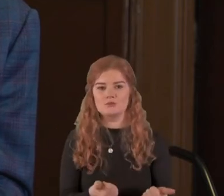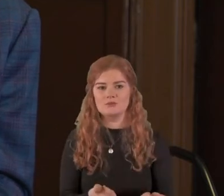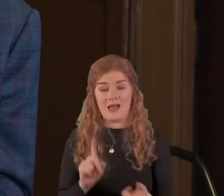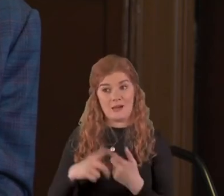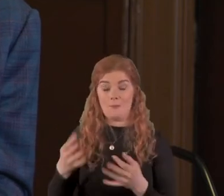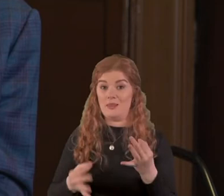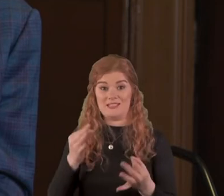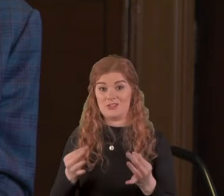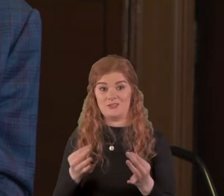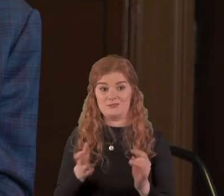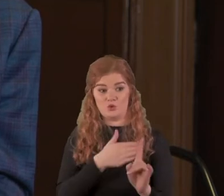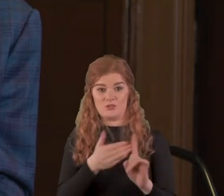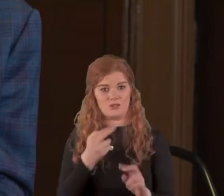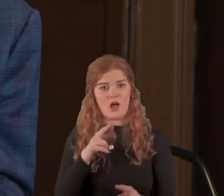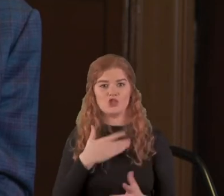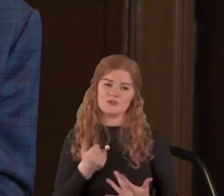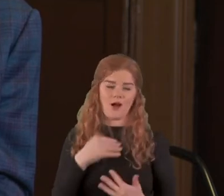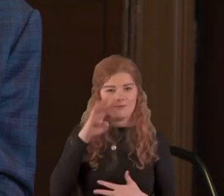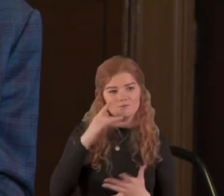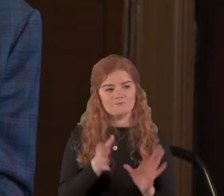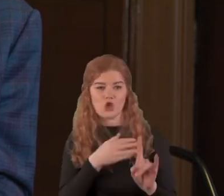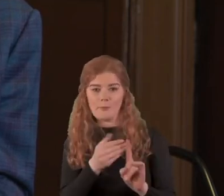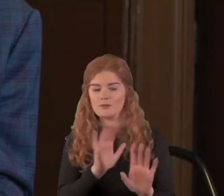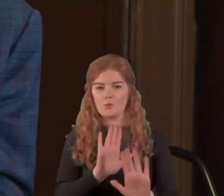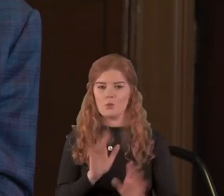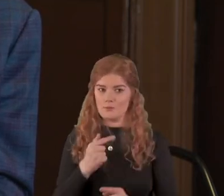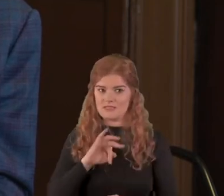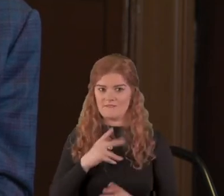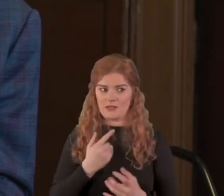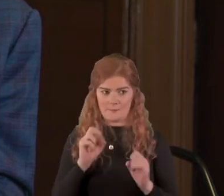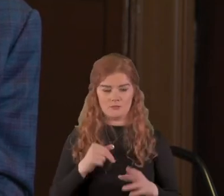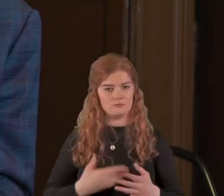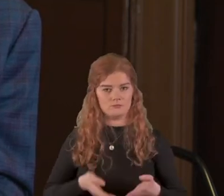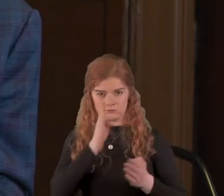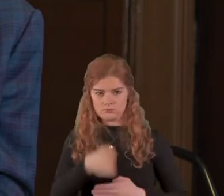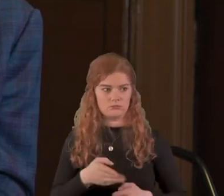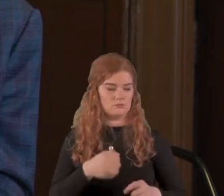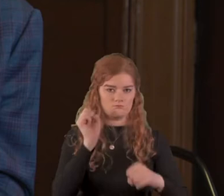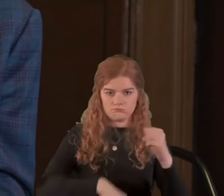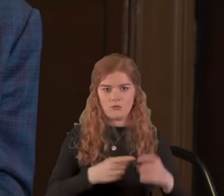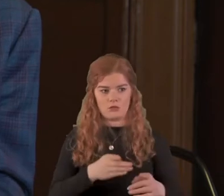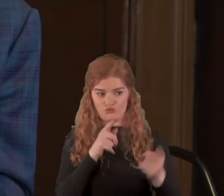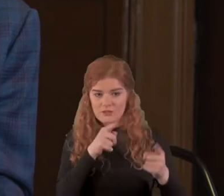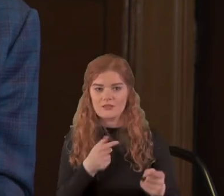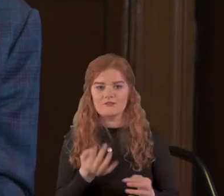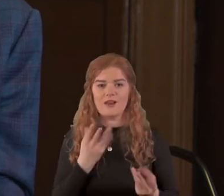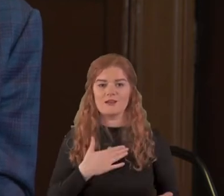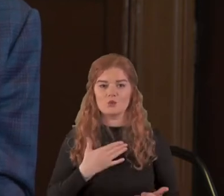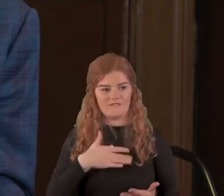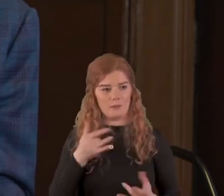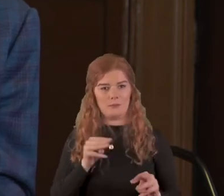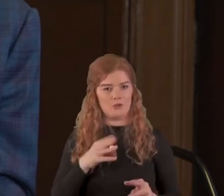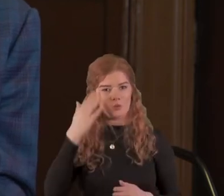gifts were not merely being charming when he wanted to be, they were also being very threatening when he wanted to be. So I think, you know, people probably